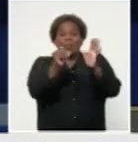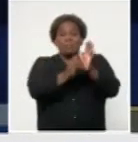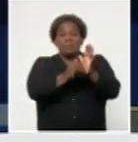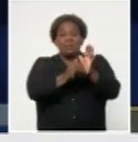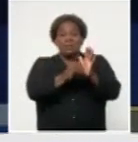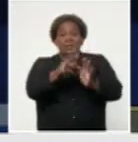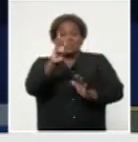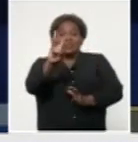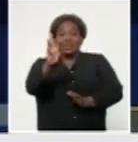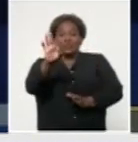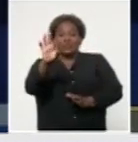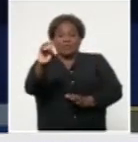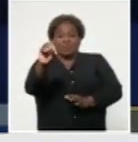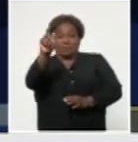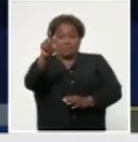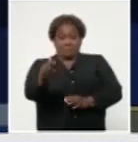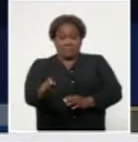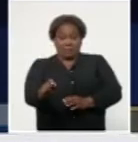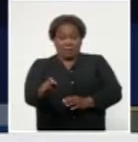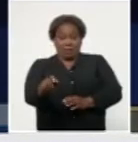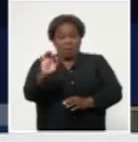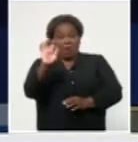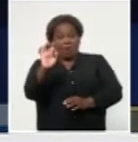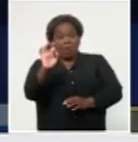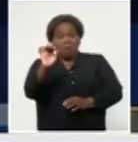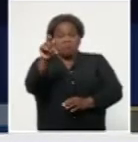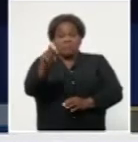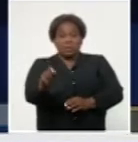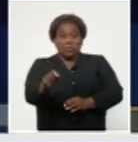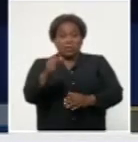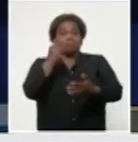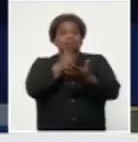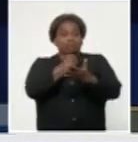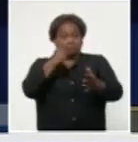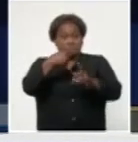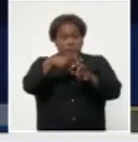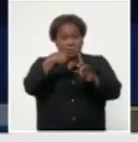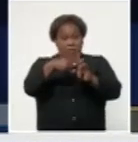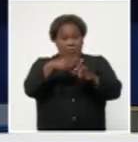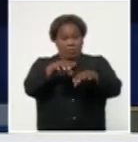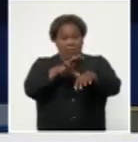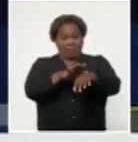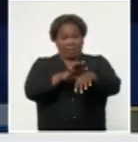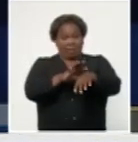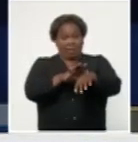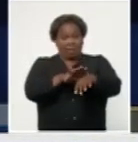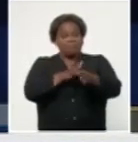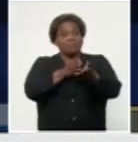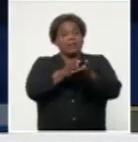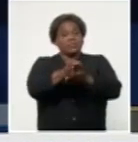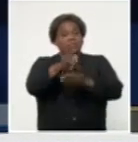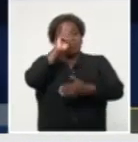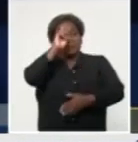54 of them have a stable clinical condition.